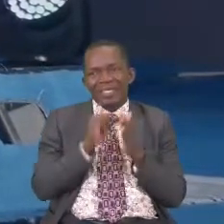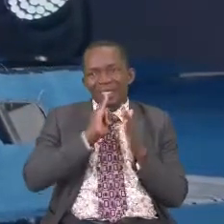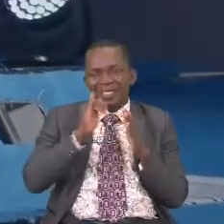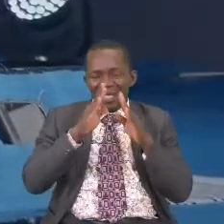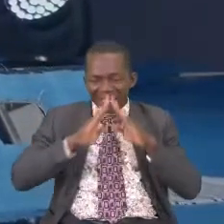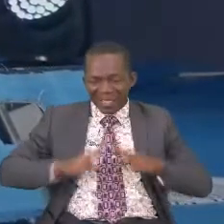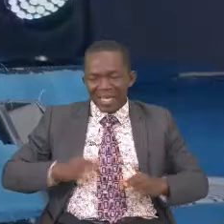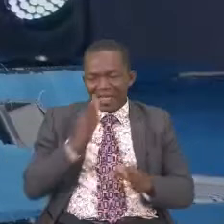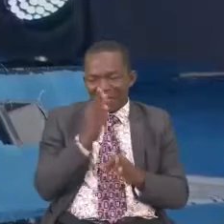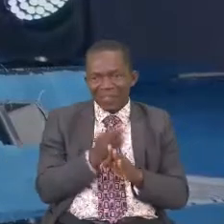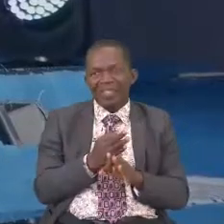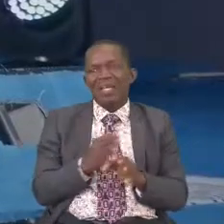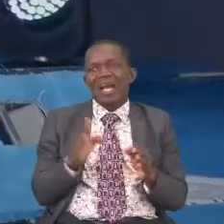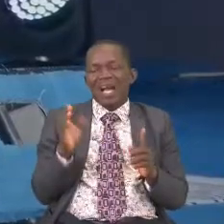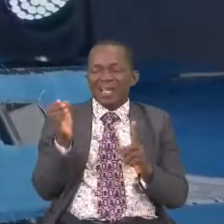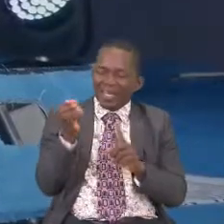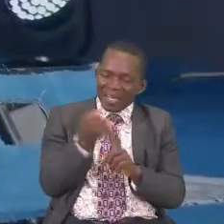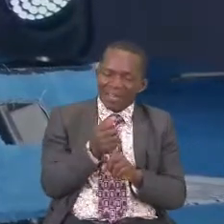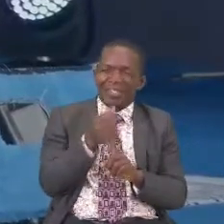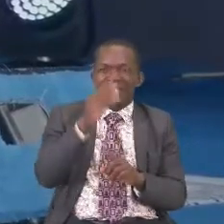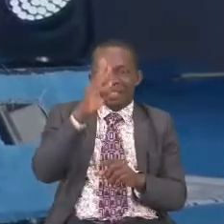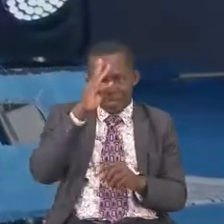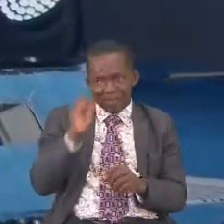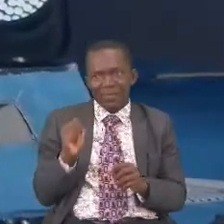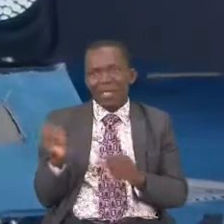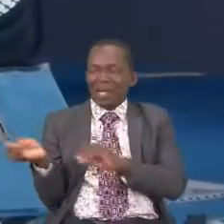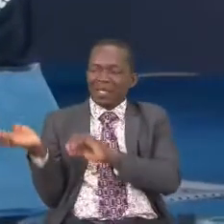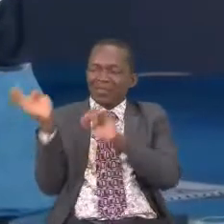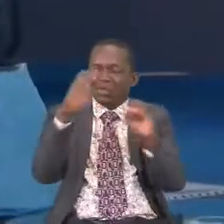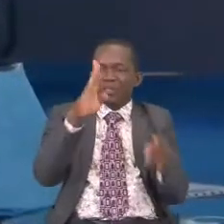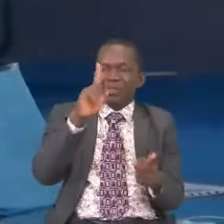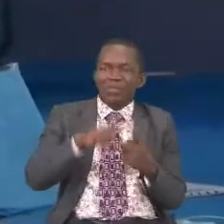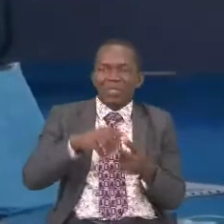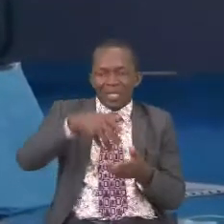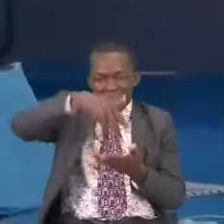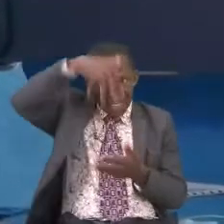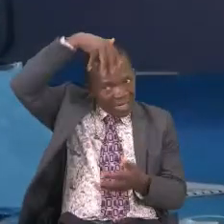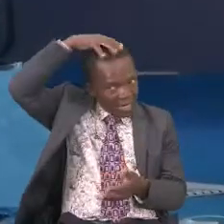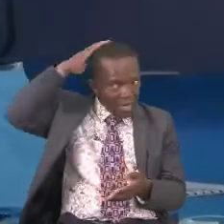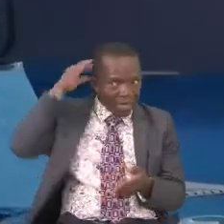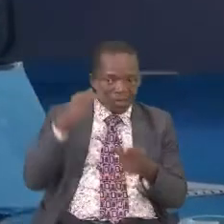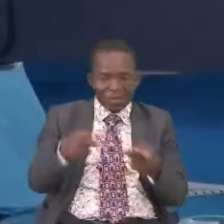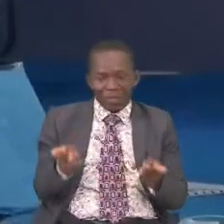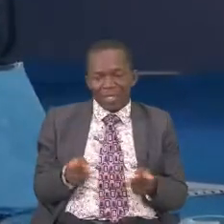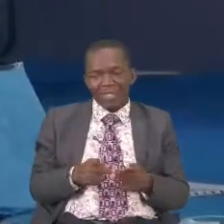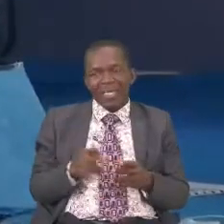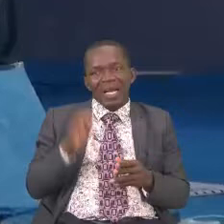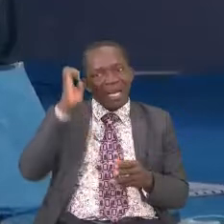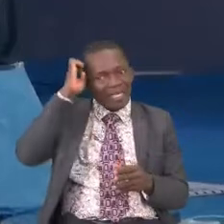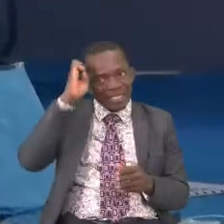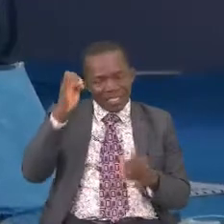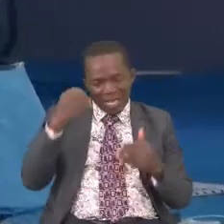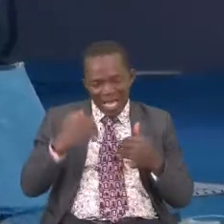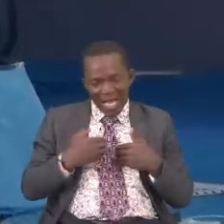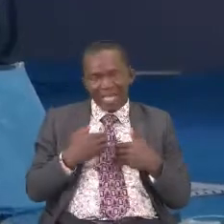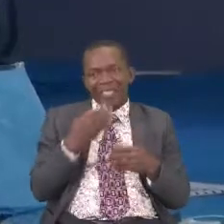We must throw him into the lion's den. And then we have silent faith. Silent